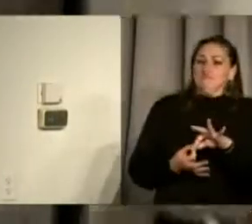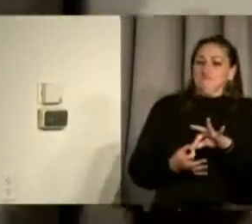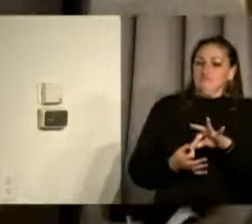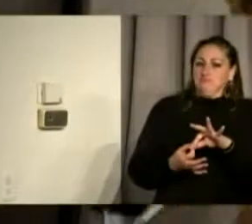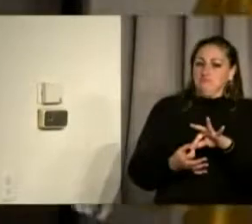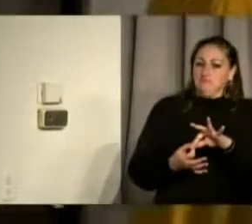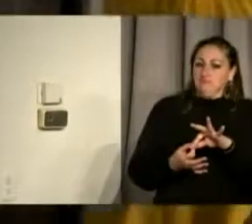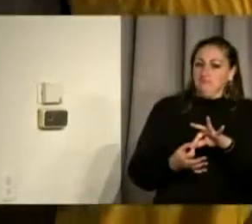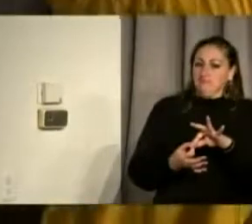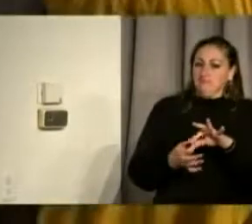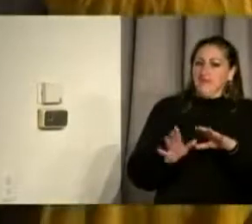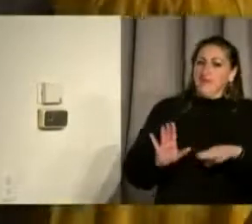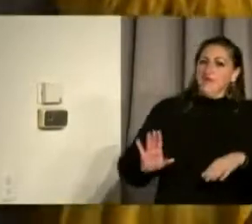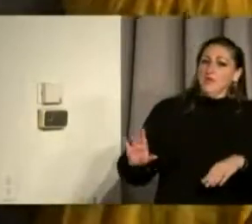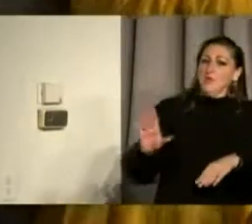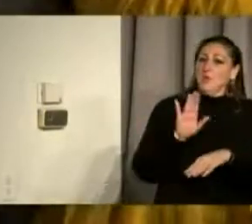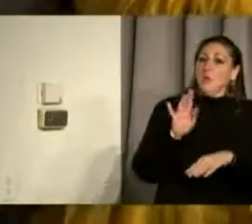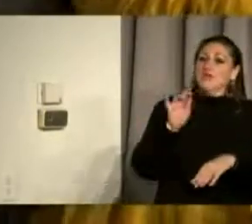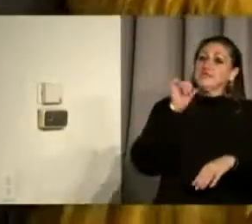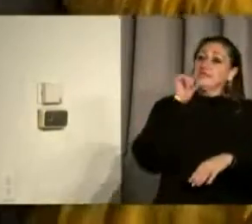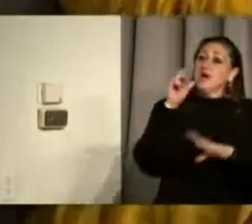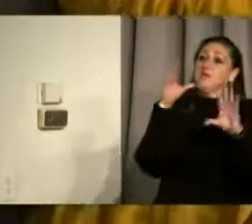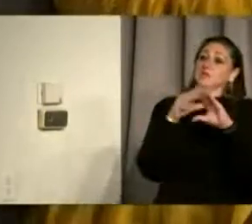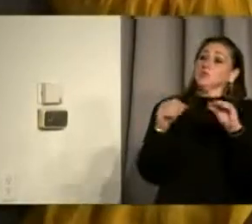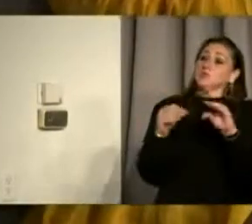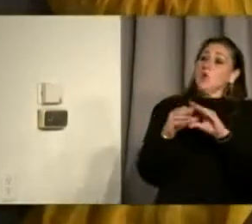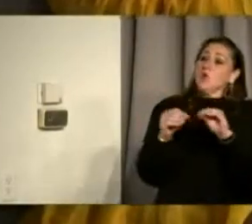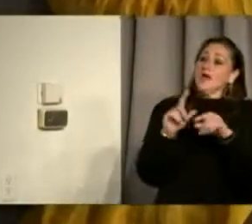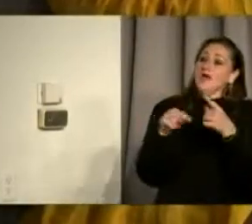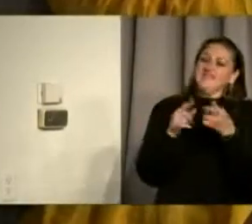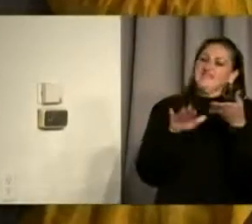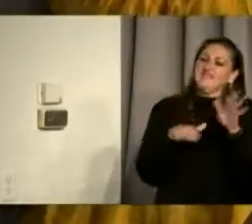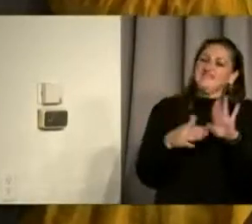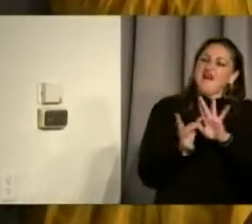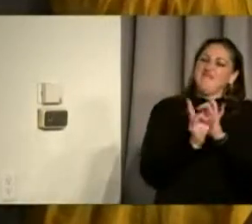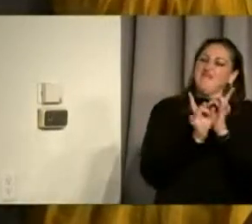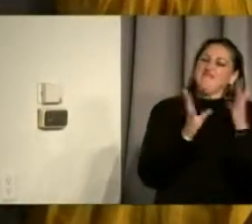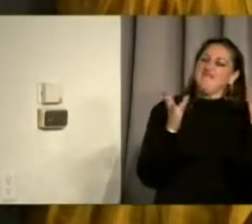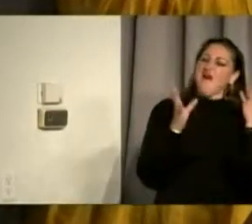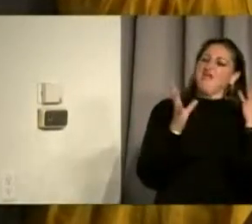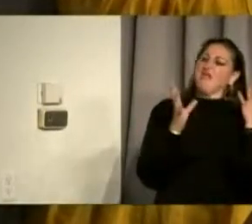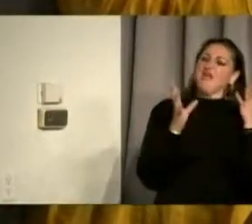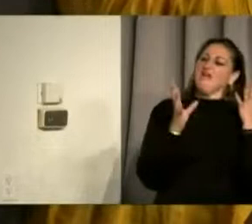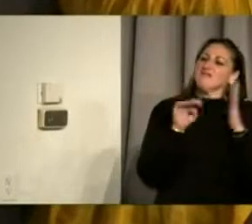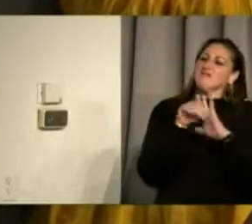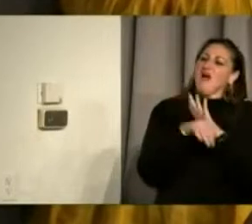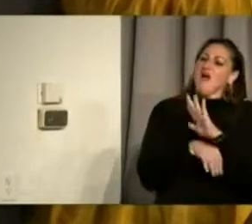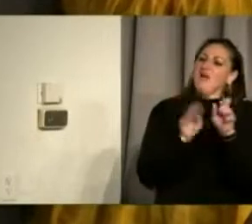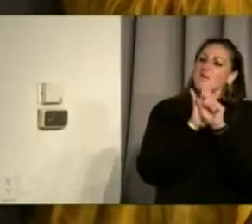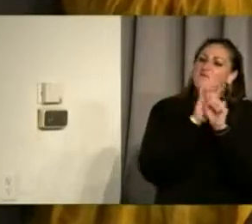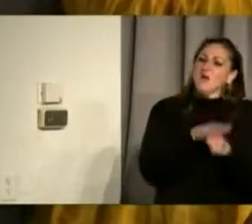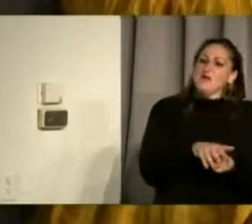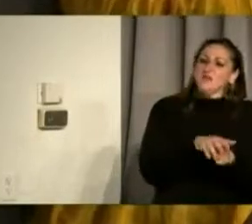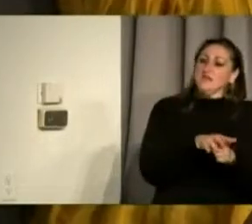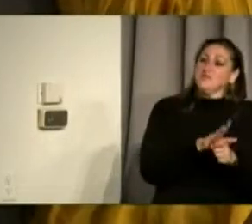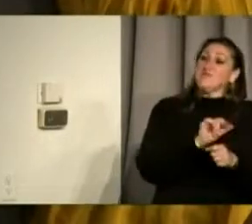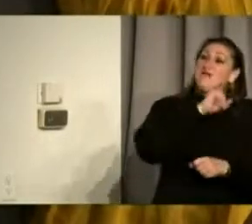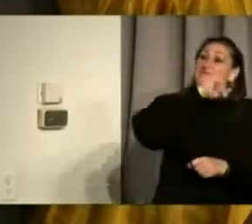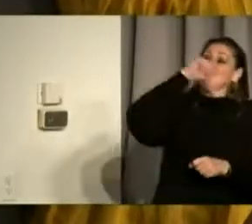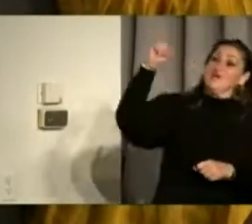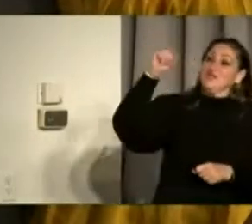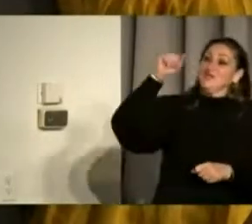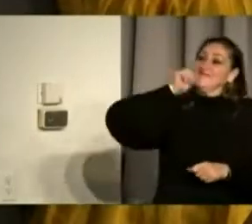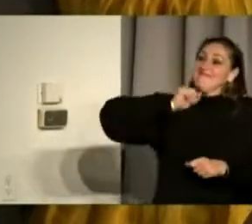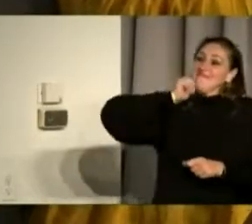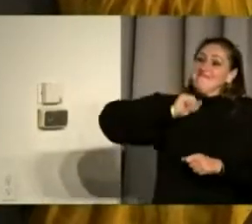tribunal that yours is not the story of just death and violence and repression, but one of resistance and